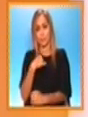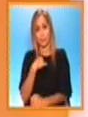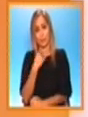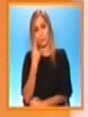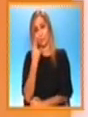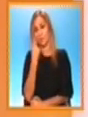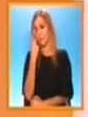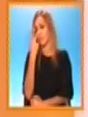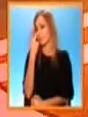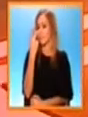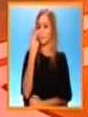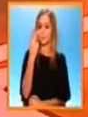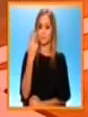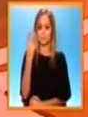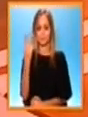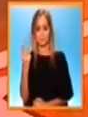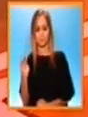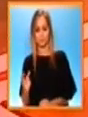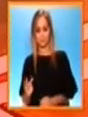we'll see.